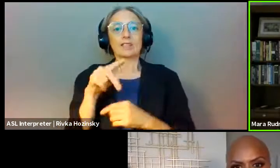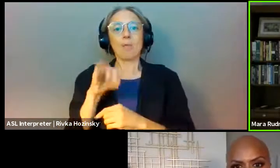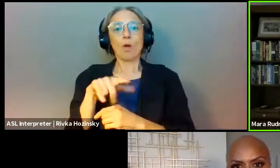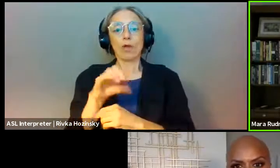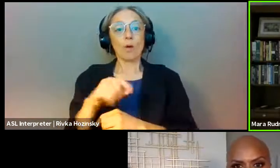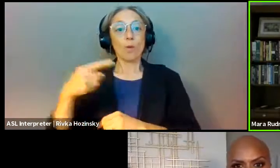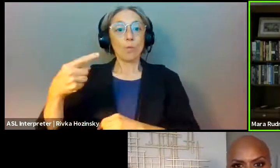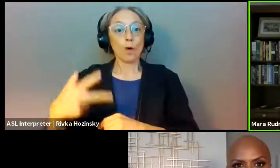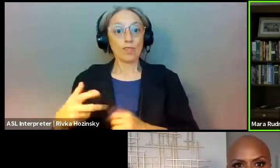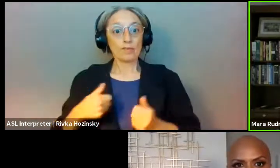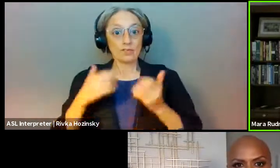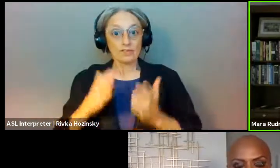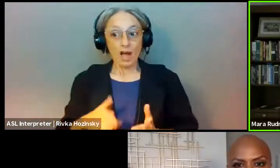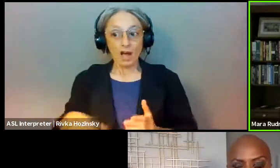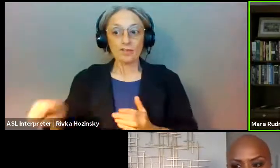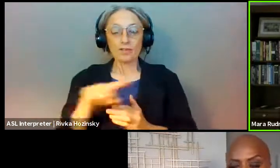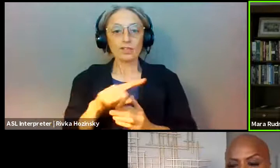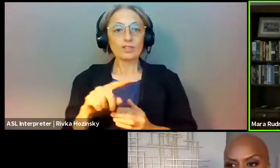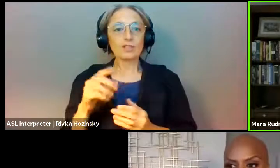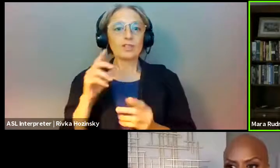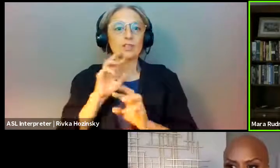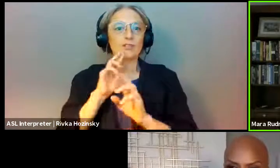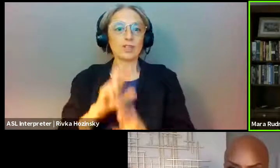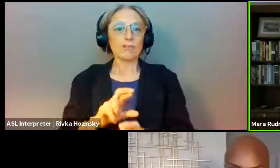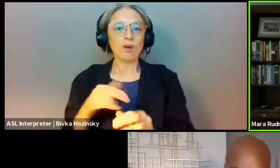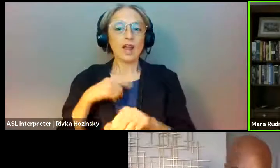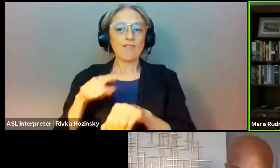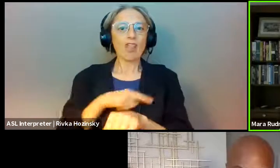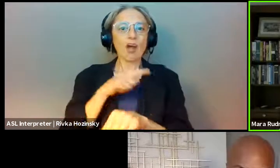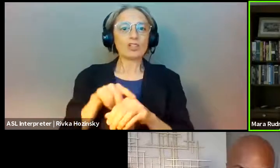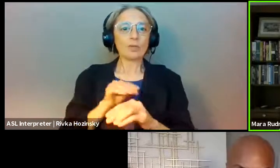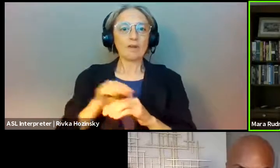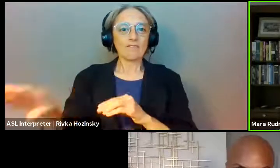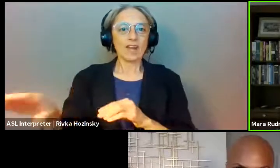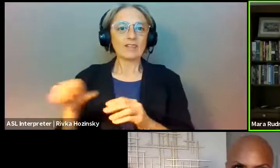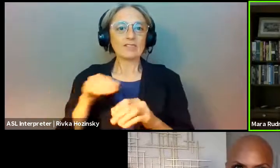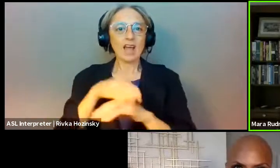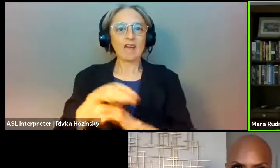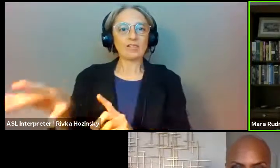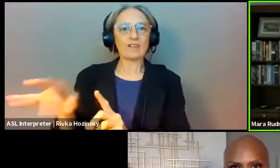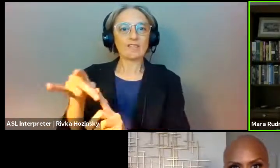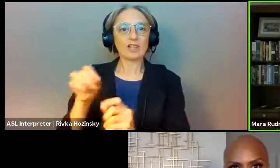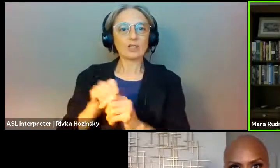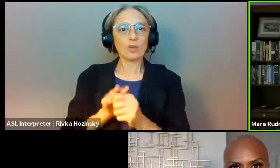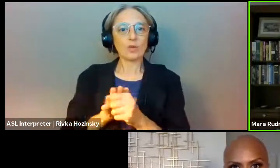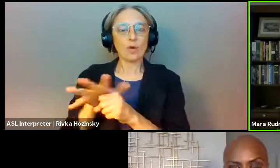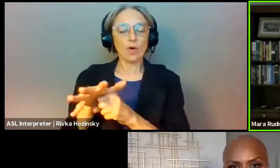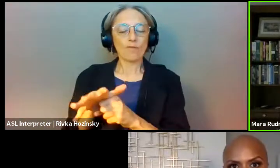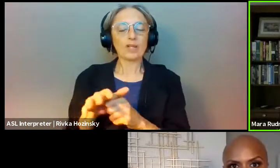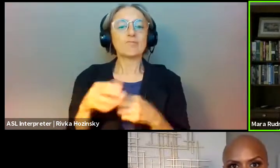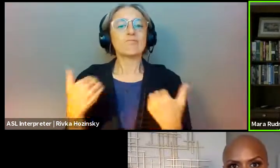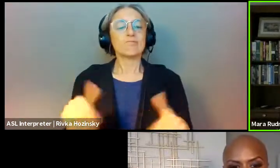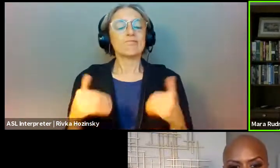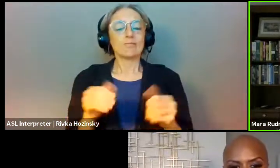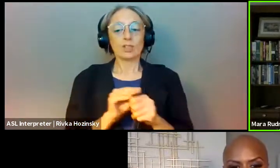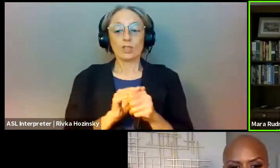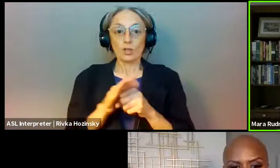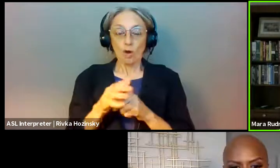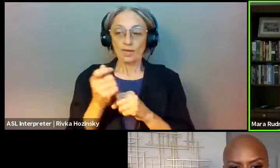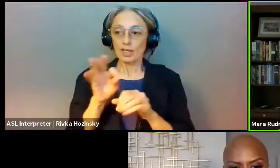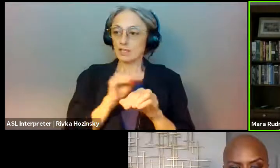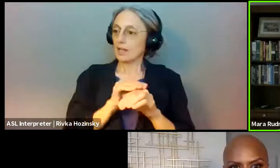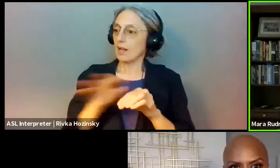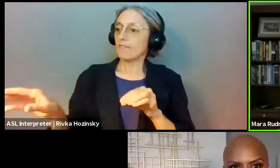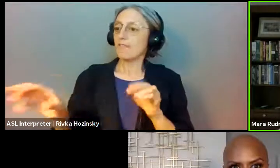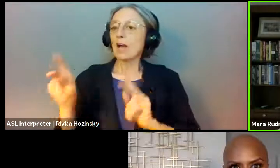survivors reporting long-term effects as a result of infection. The disproportionate impacts of COVID-19, including on Americans